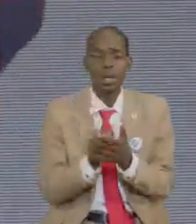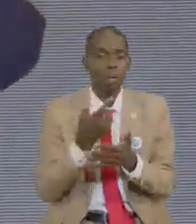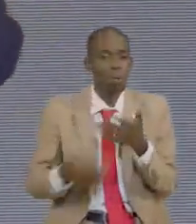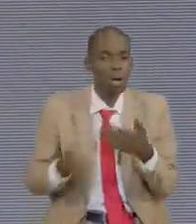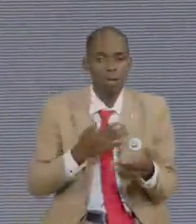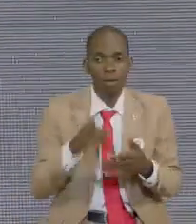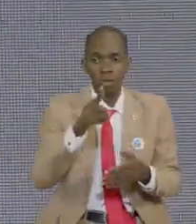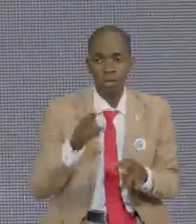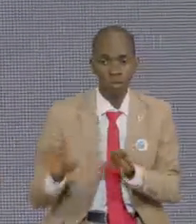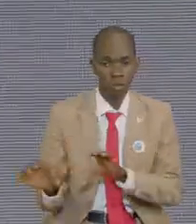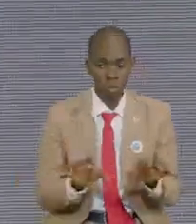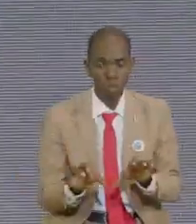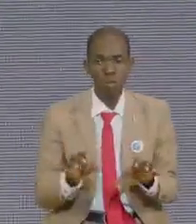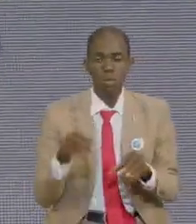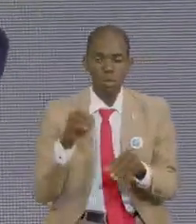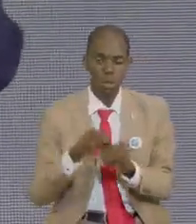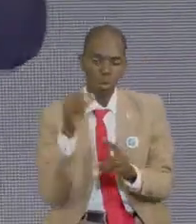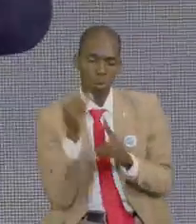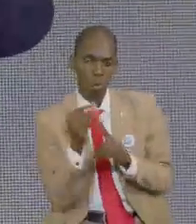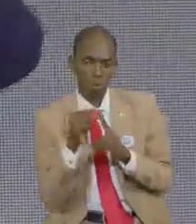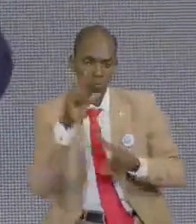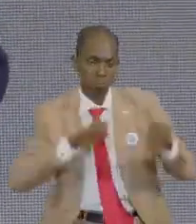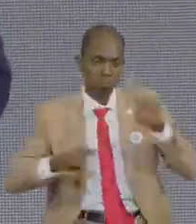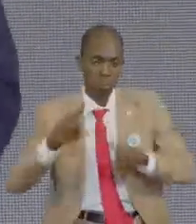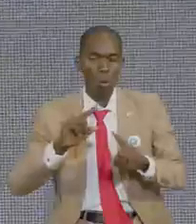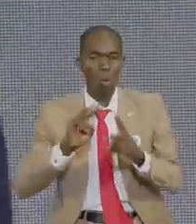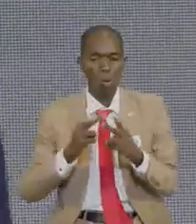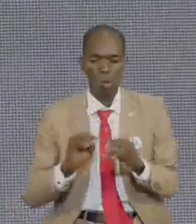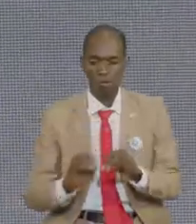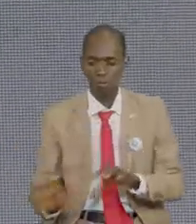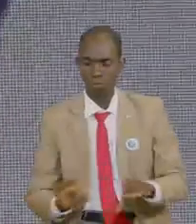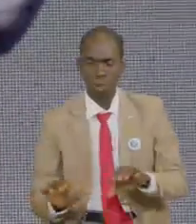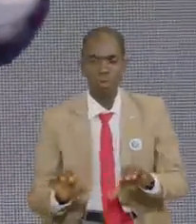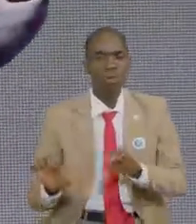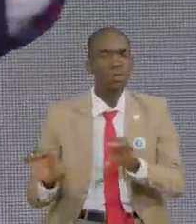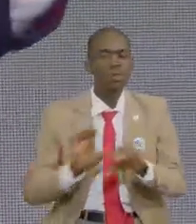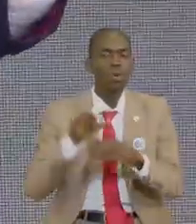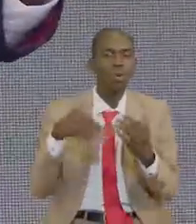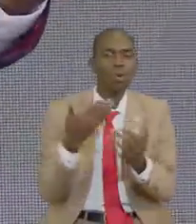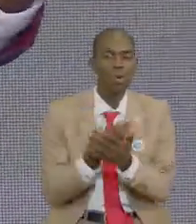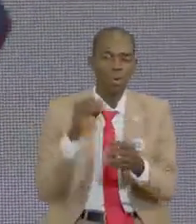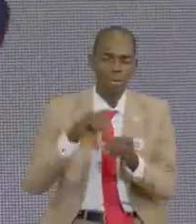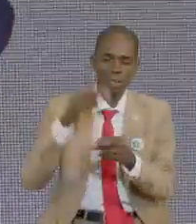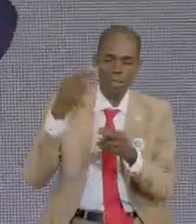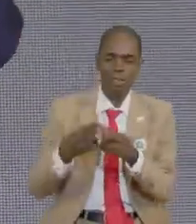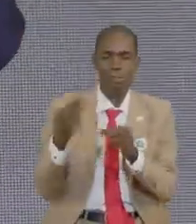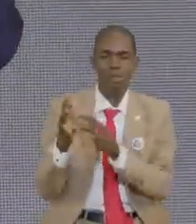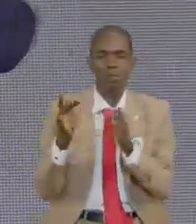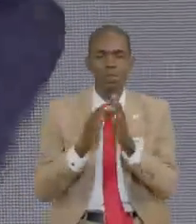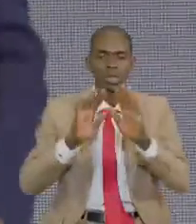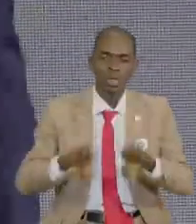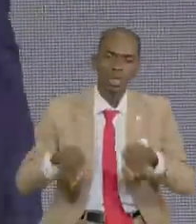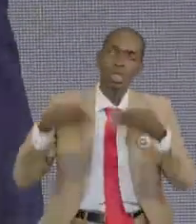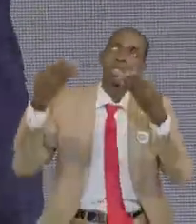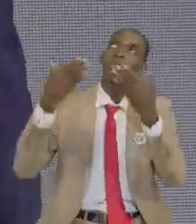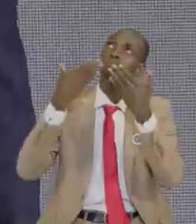word or deed, do all in the name of the Lord Jesus, giving thanks to God